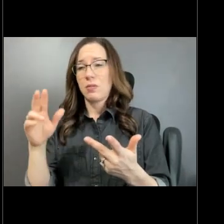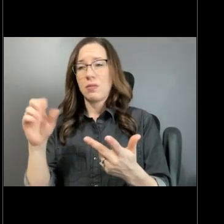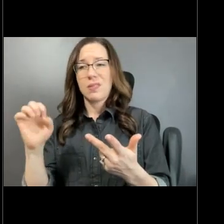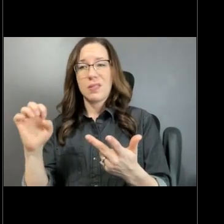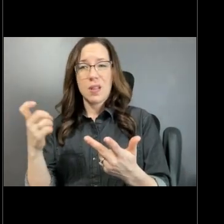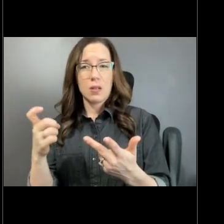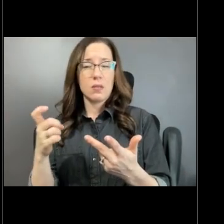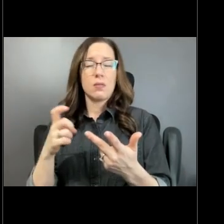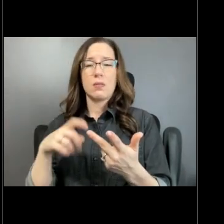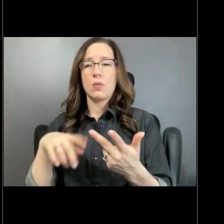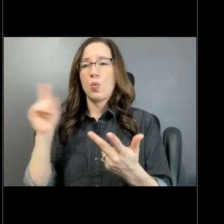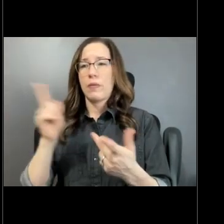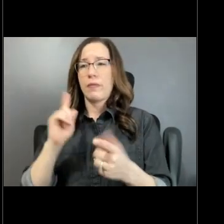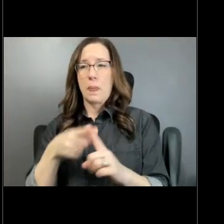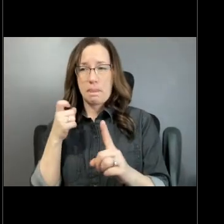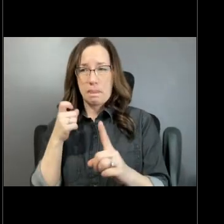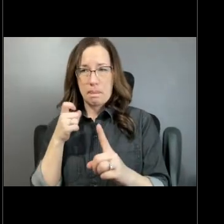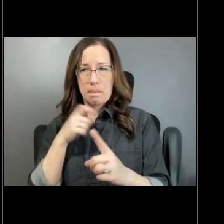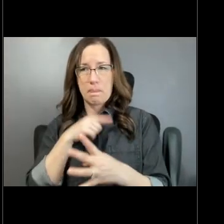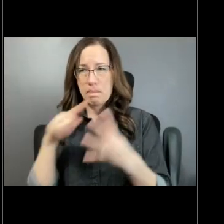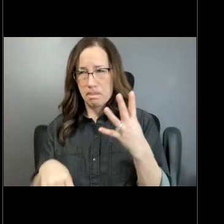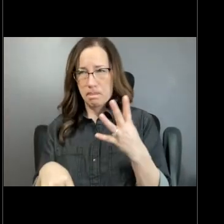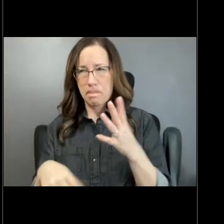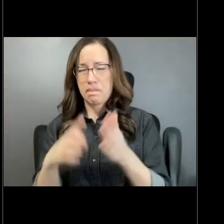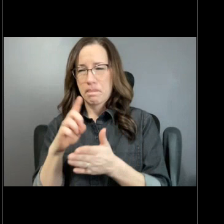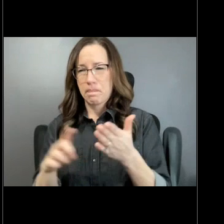and national origin.